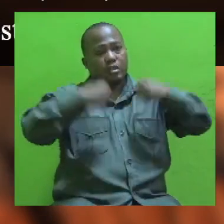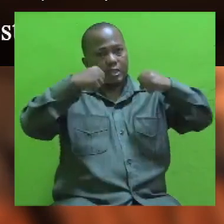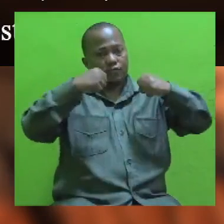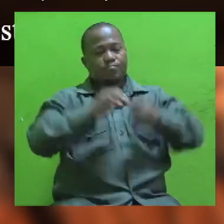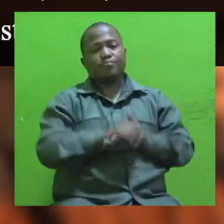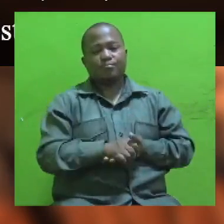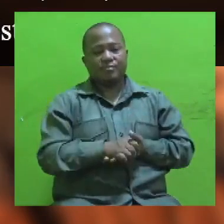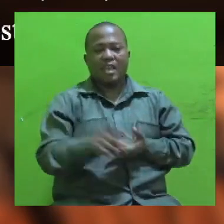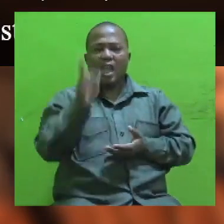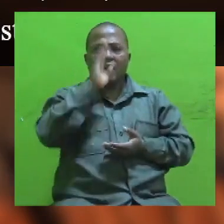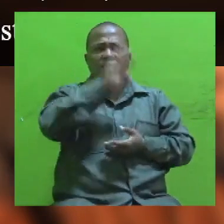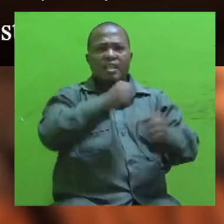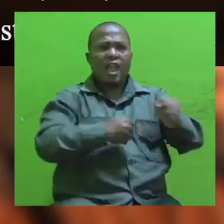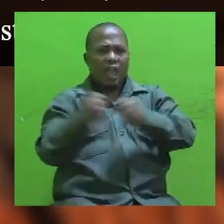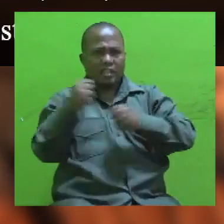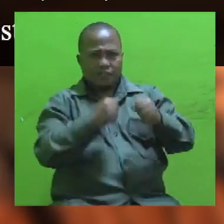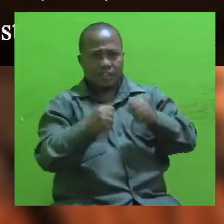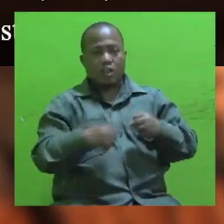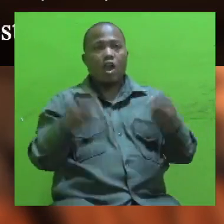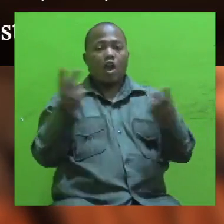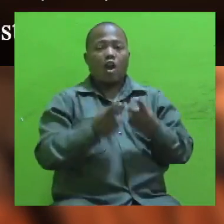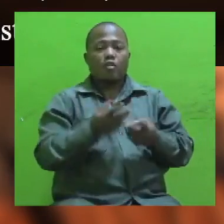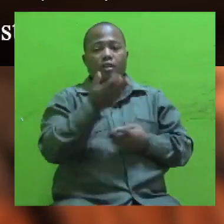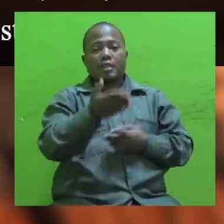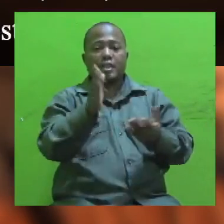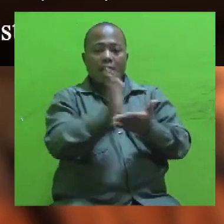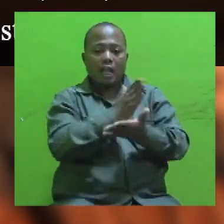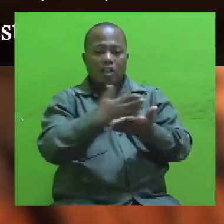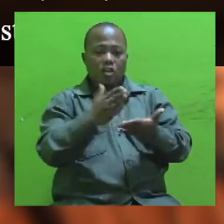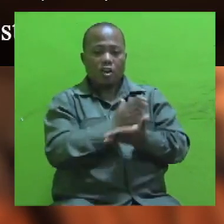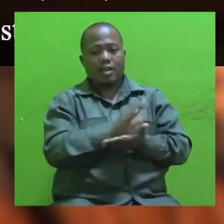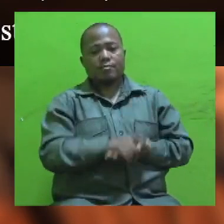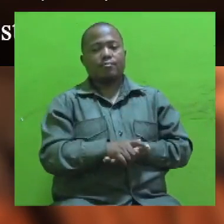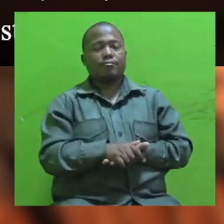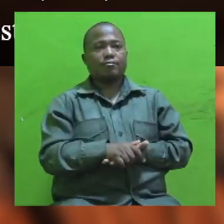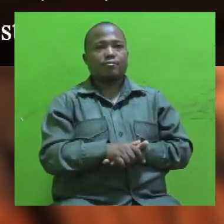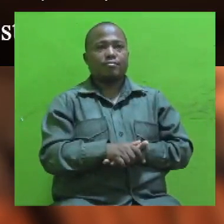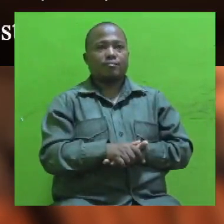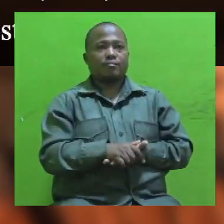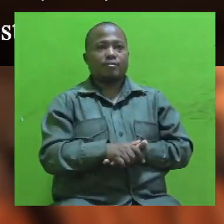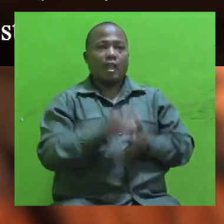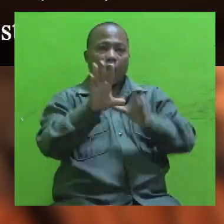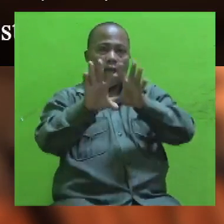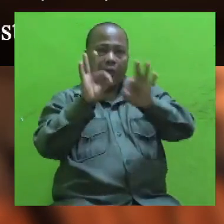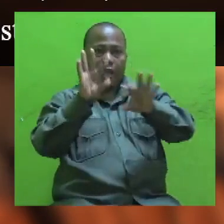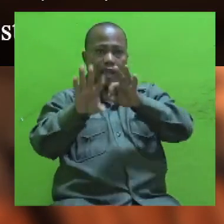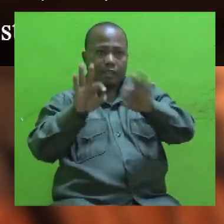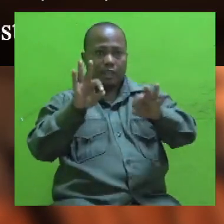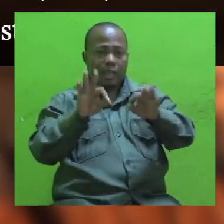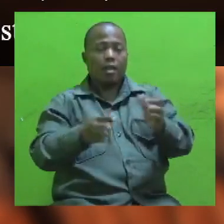the day-to-day activities, and also they supervise of the village executive officer,